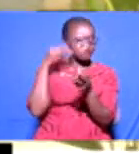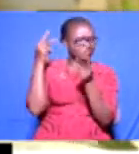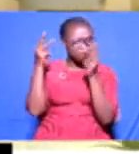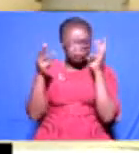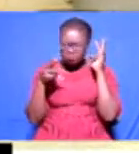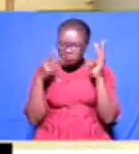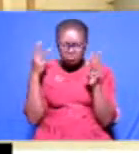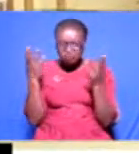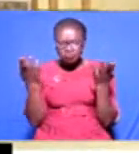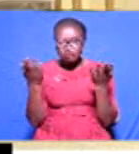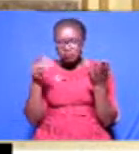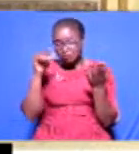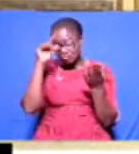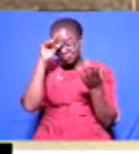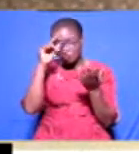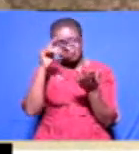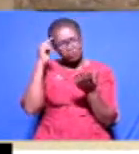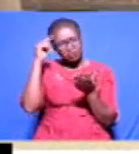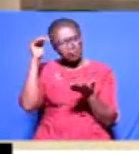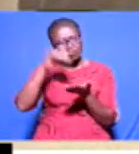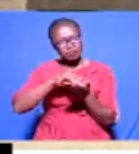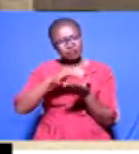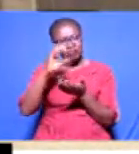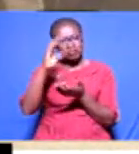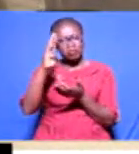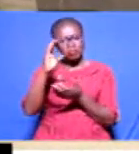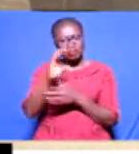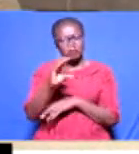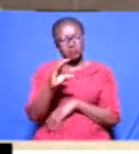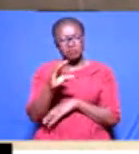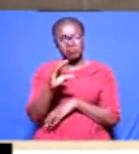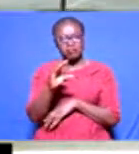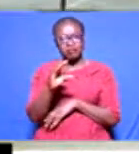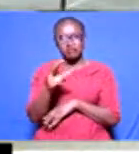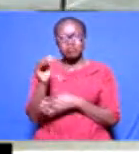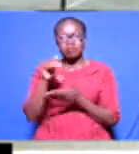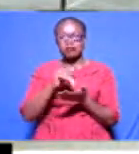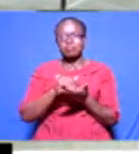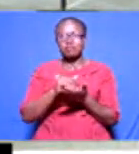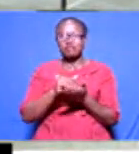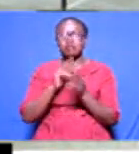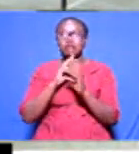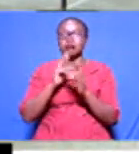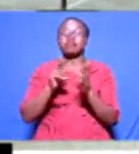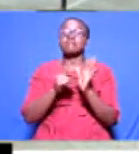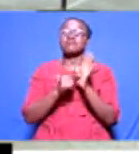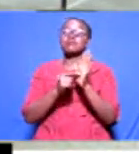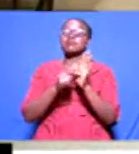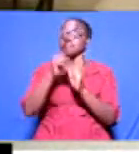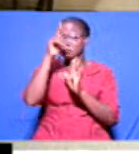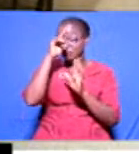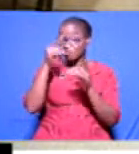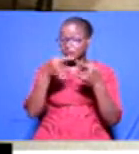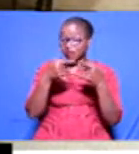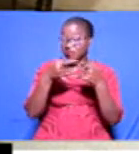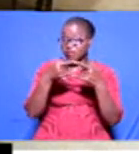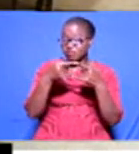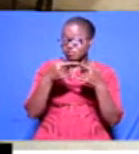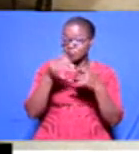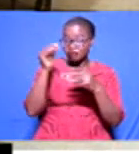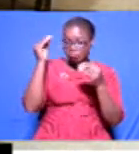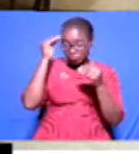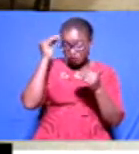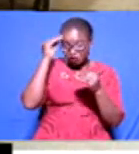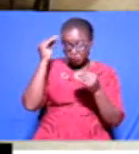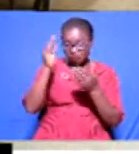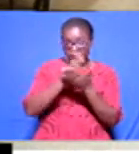now wants the government to rethink the competence-based curriculum, claiming the results had exposed serious gaps in the education sector that even